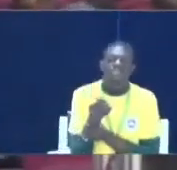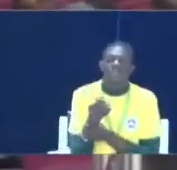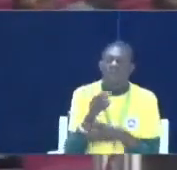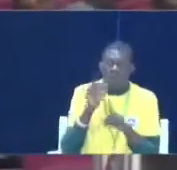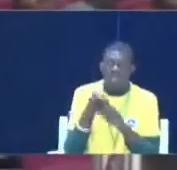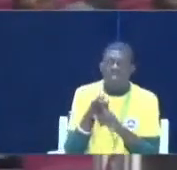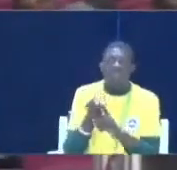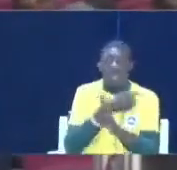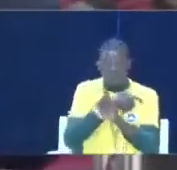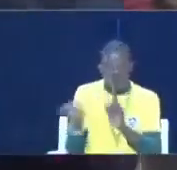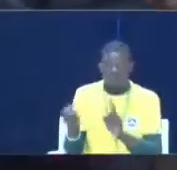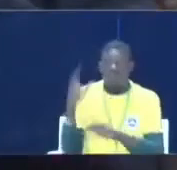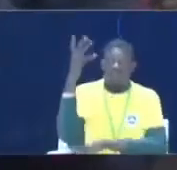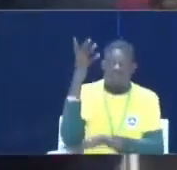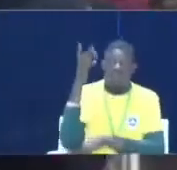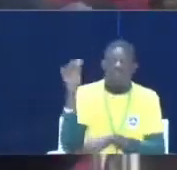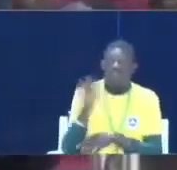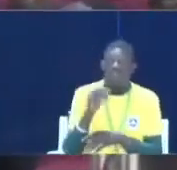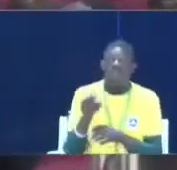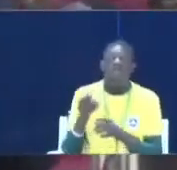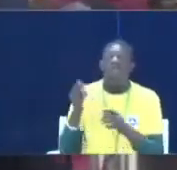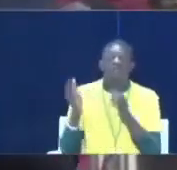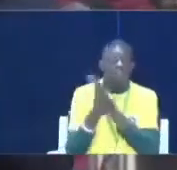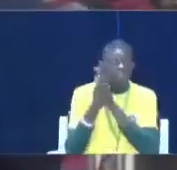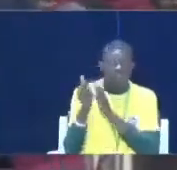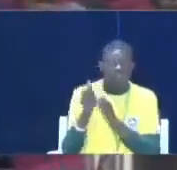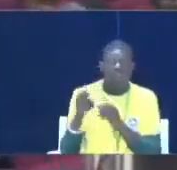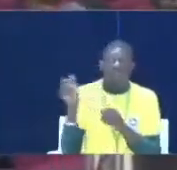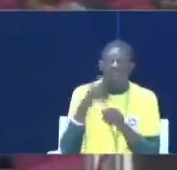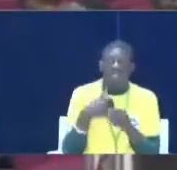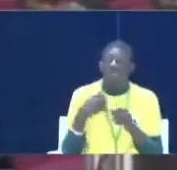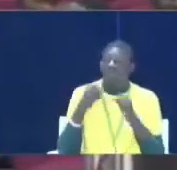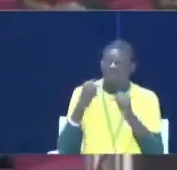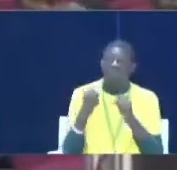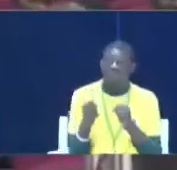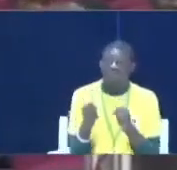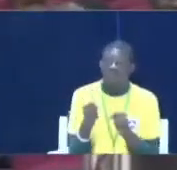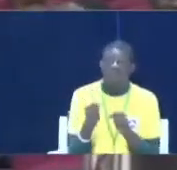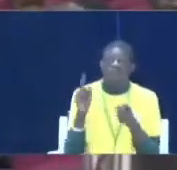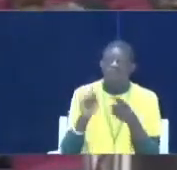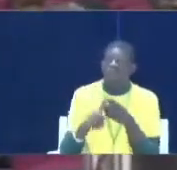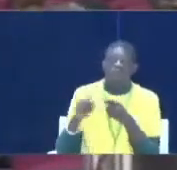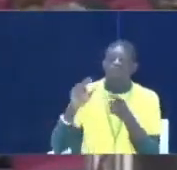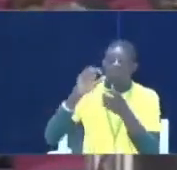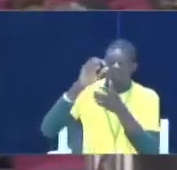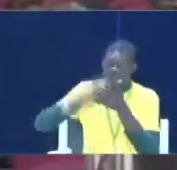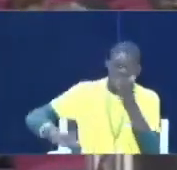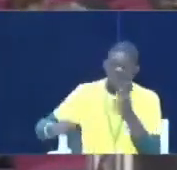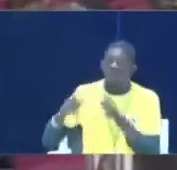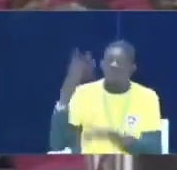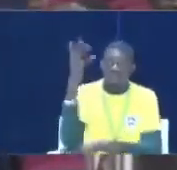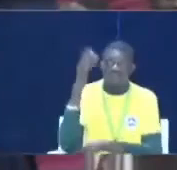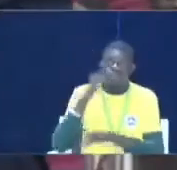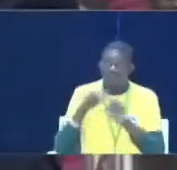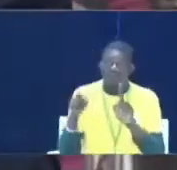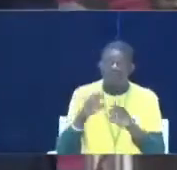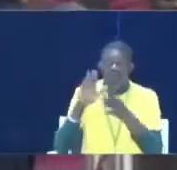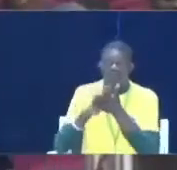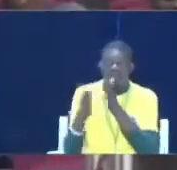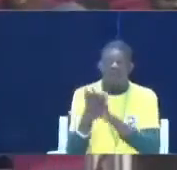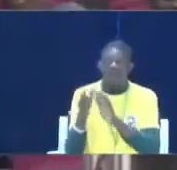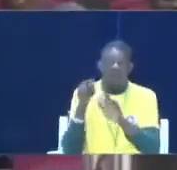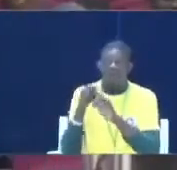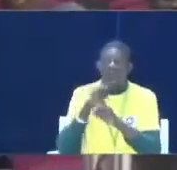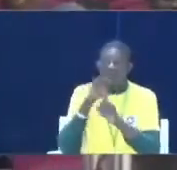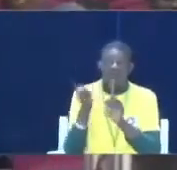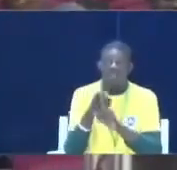they were cutting, they were skillful in cutting. They had the strength to pull down trees. But it got to the point